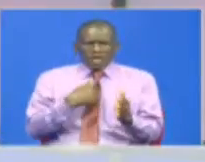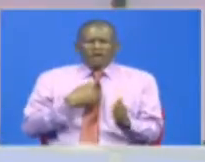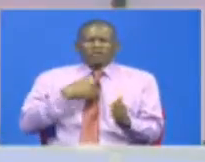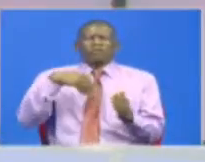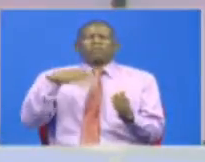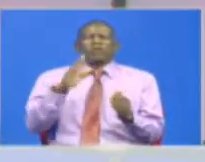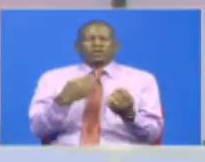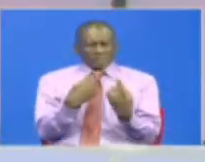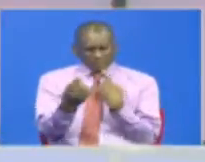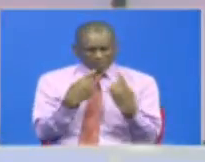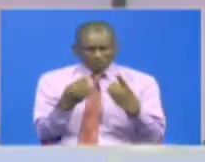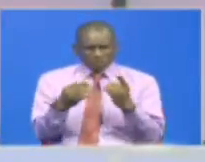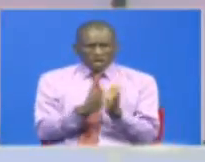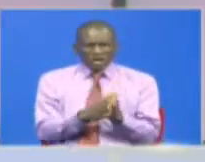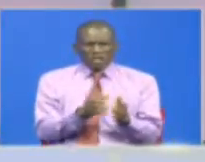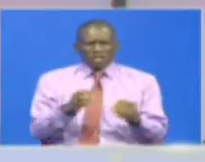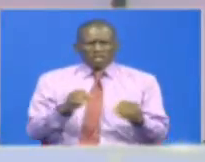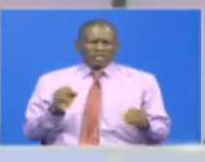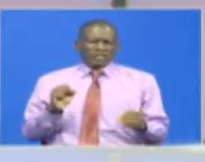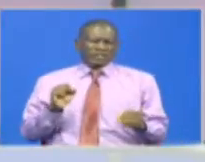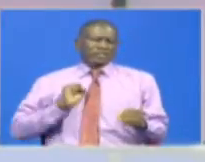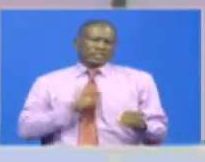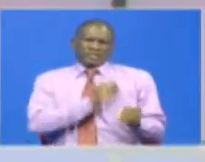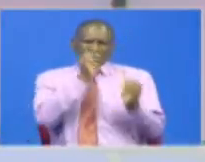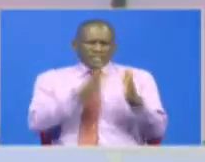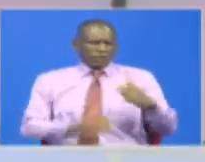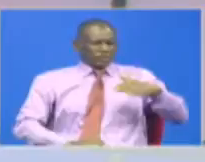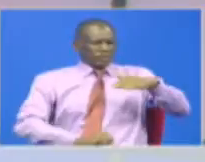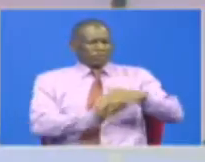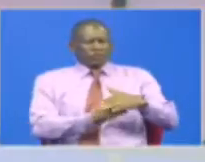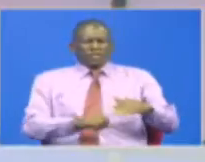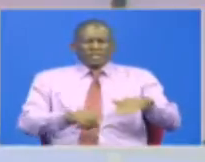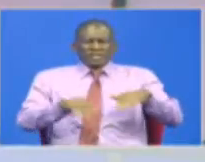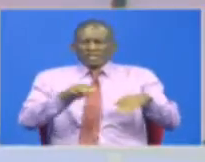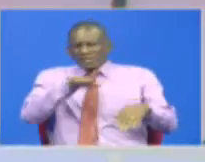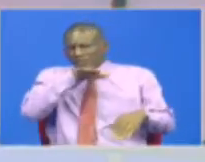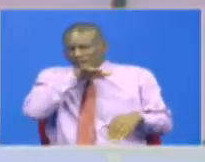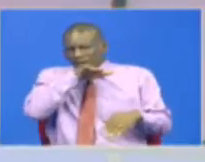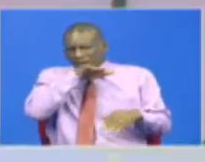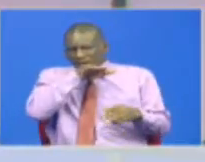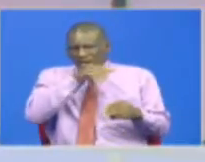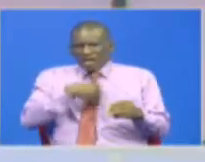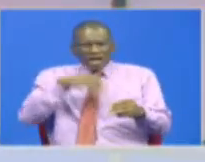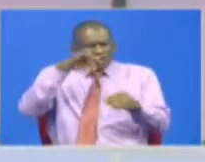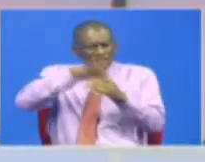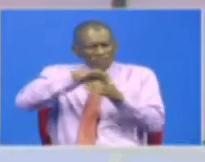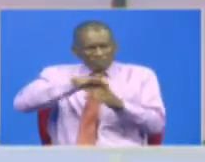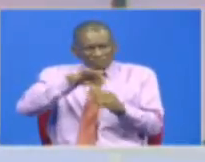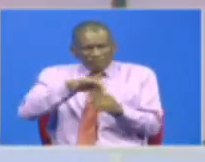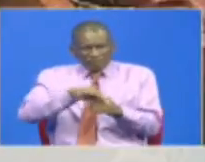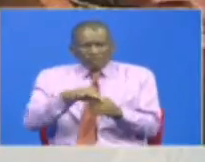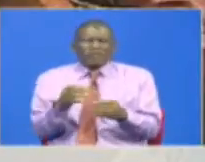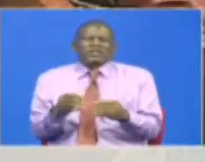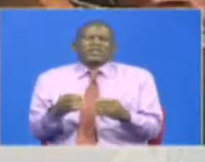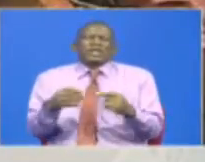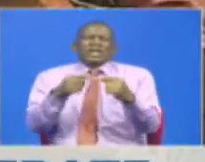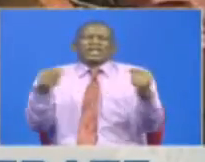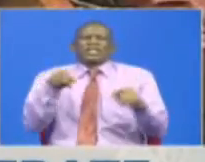Senate allied to ODM leader Raila Odinga either abstain or vote in favor of adjournment.